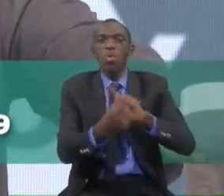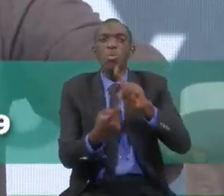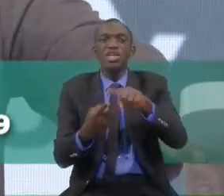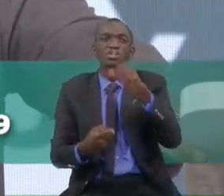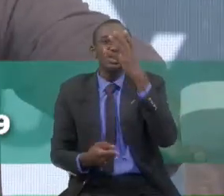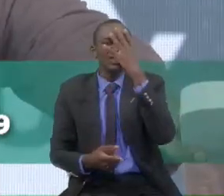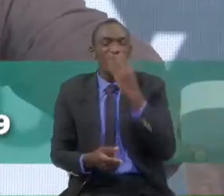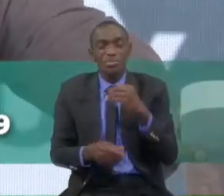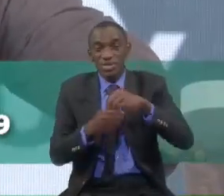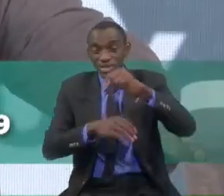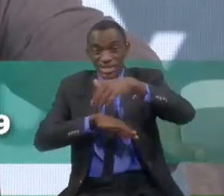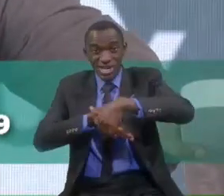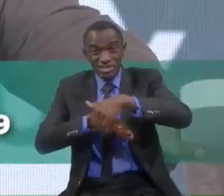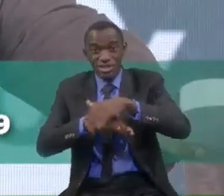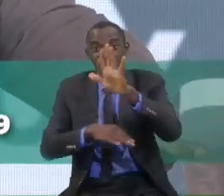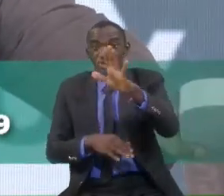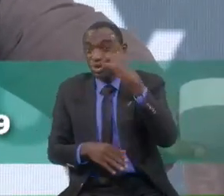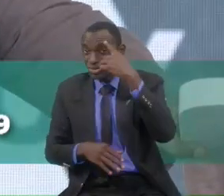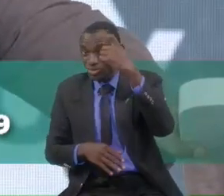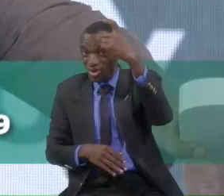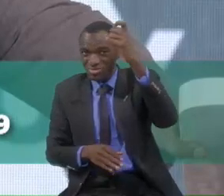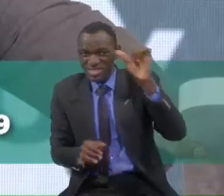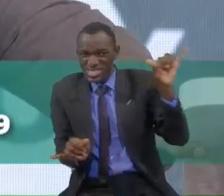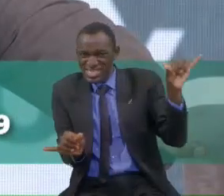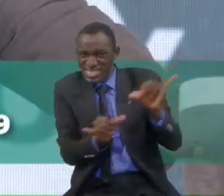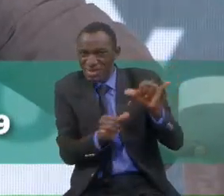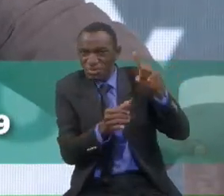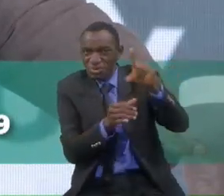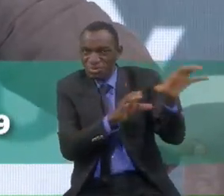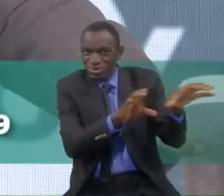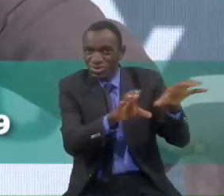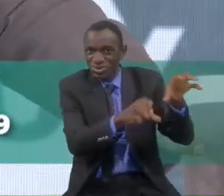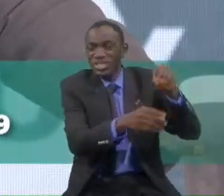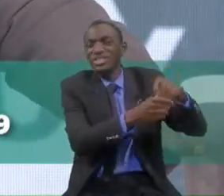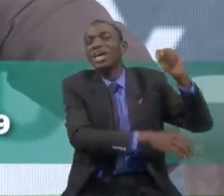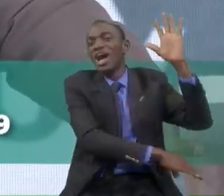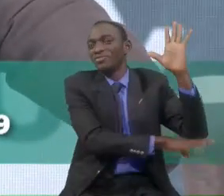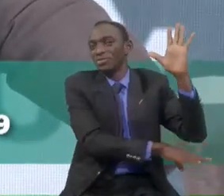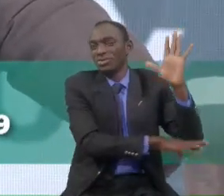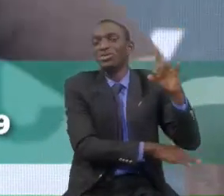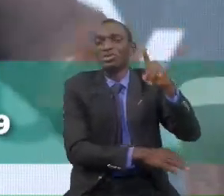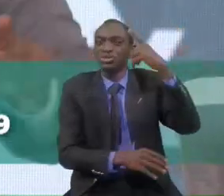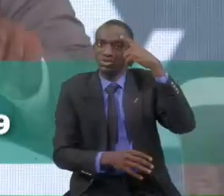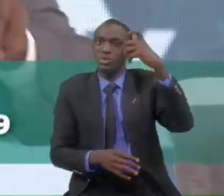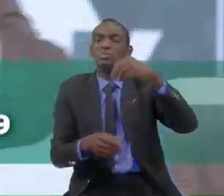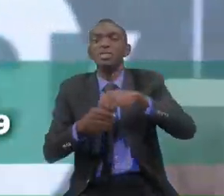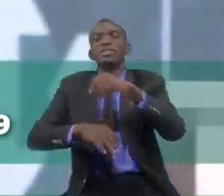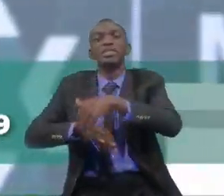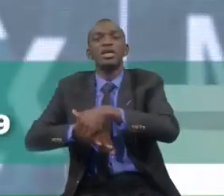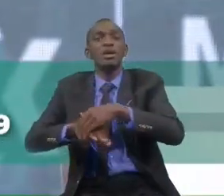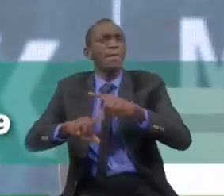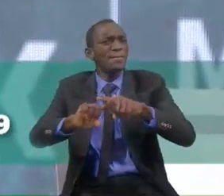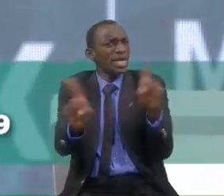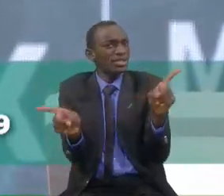you dream about that thing you are active of in the afternoon. But when